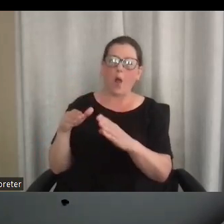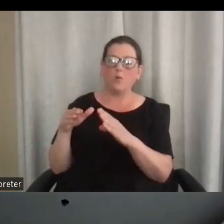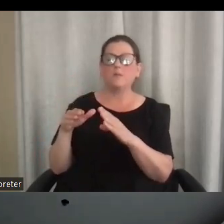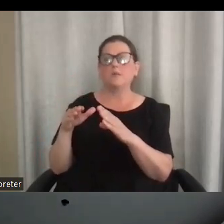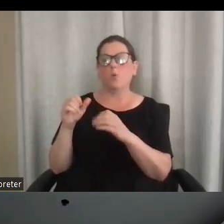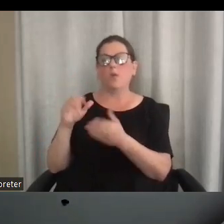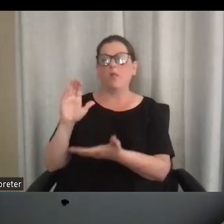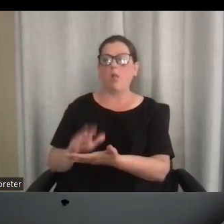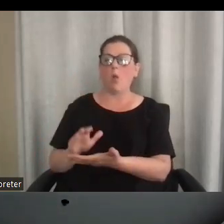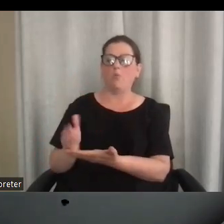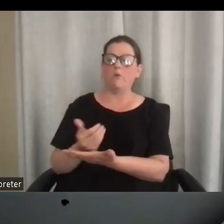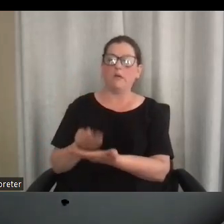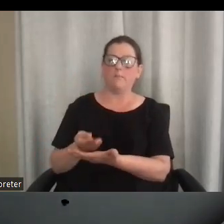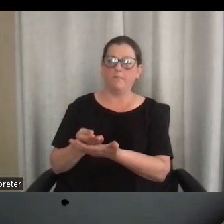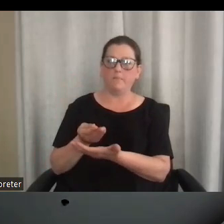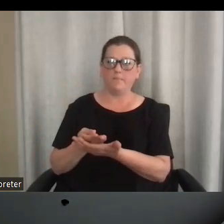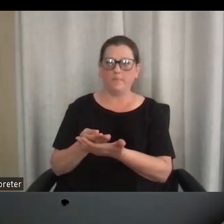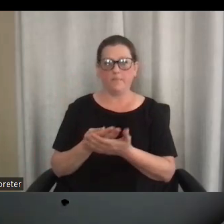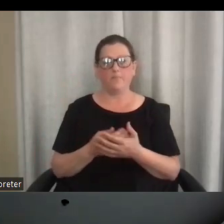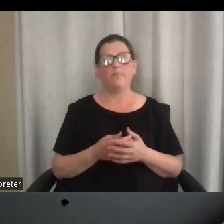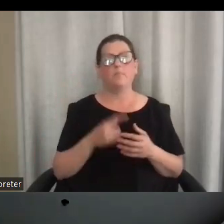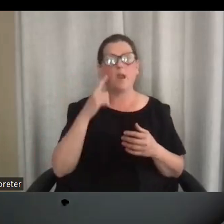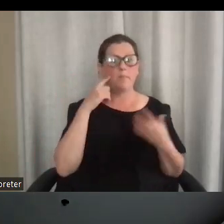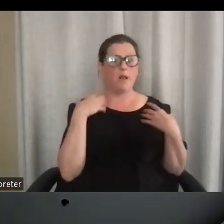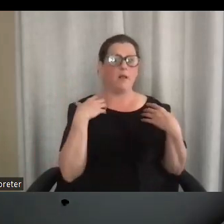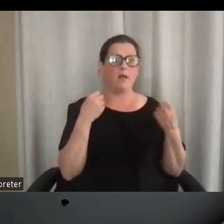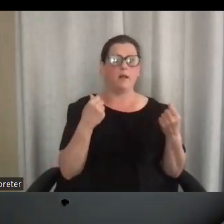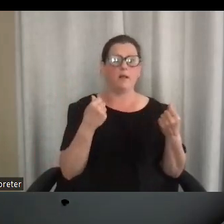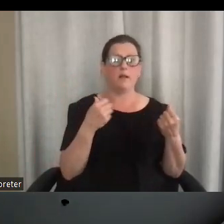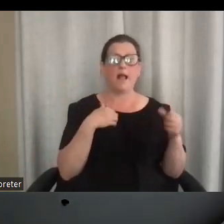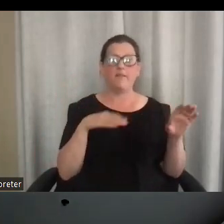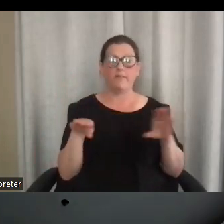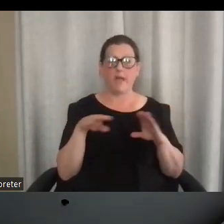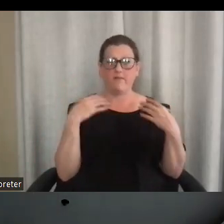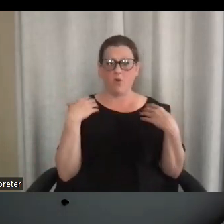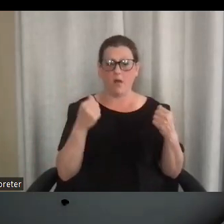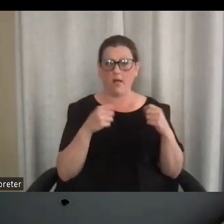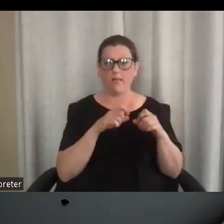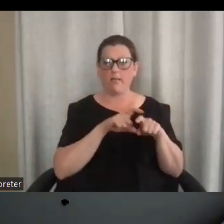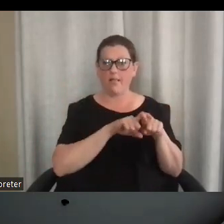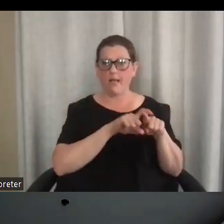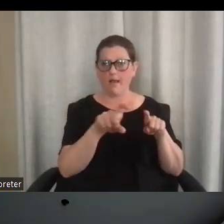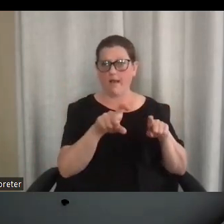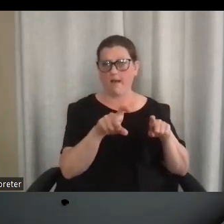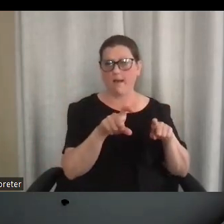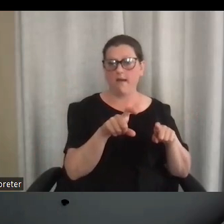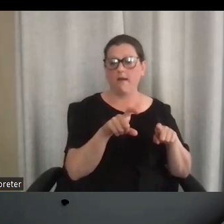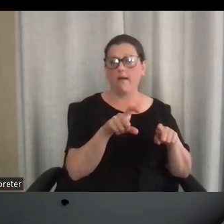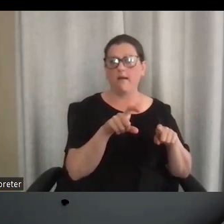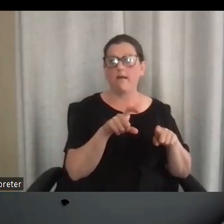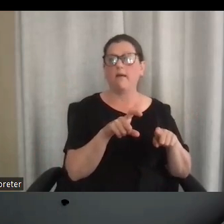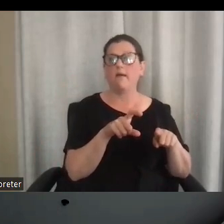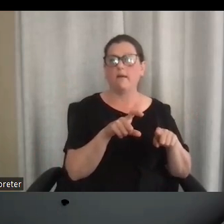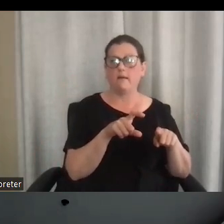low or moderate income. In the mental health category, we have the Behavioral Health Line, behavioral health helpline,